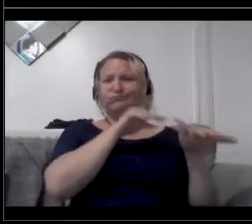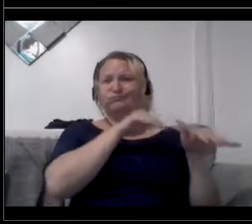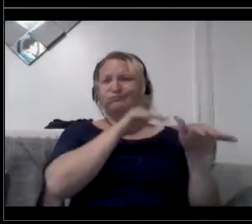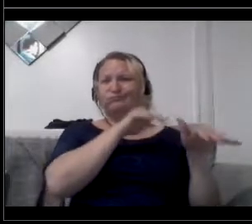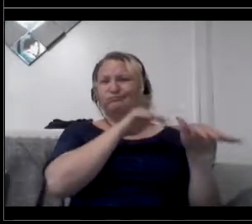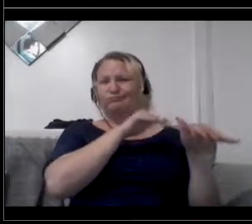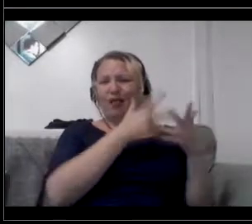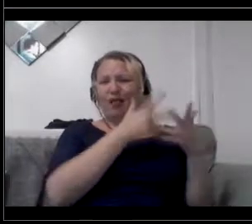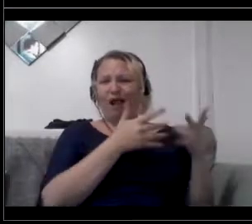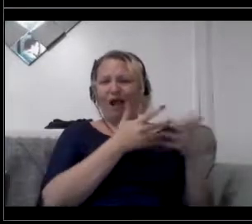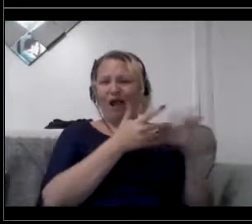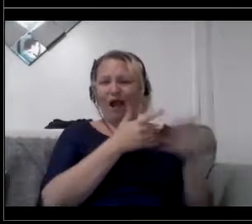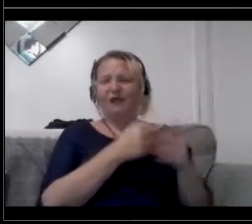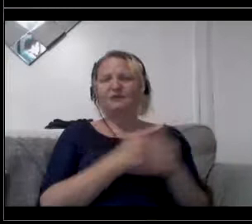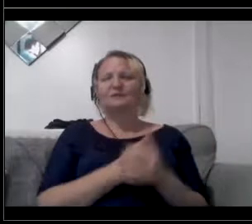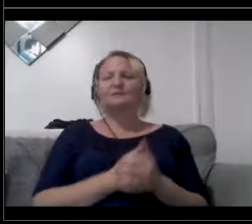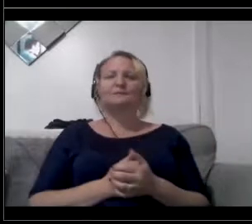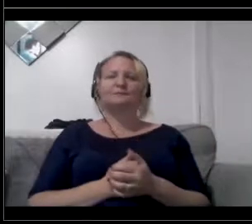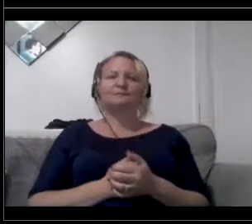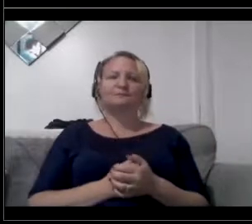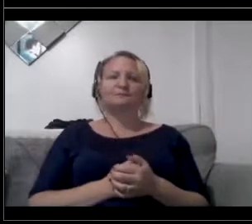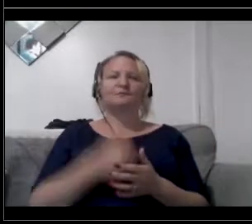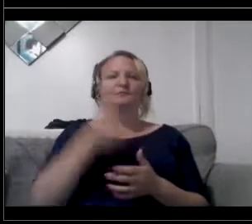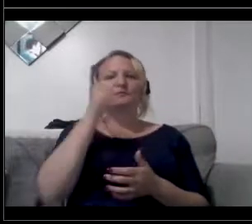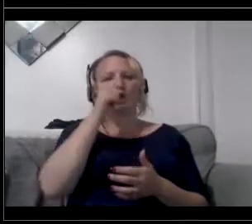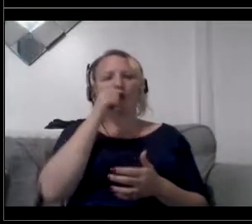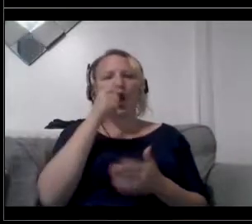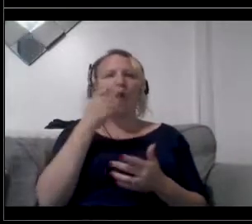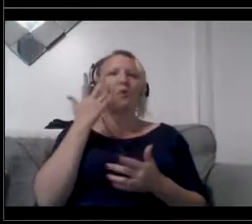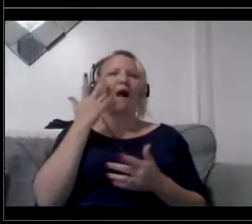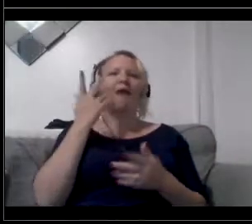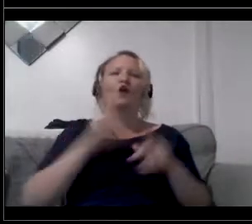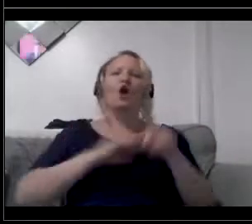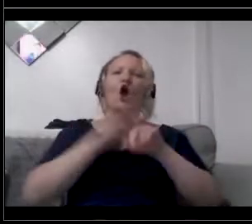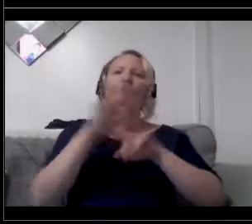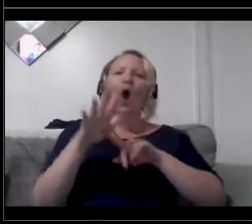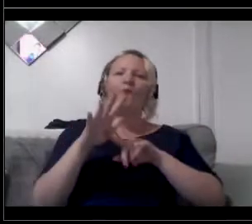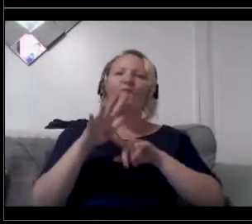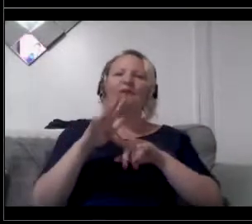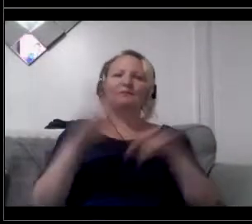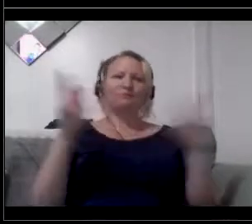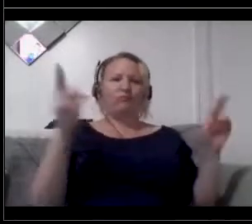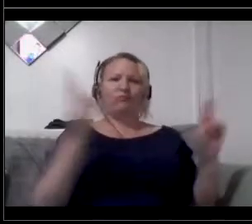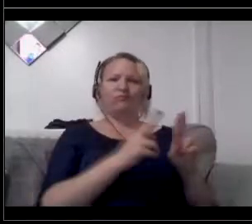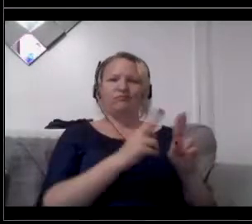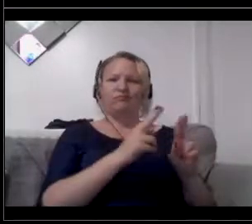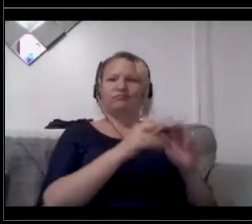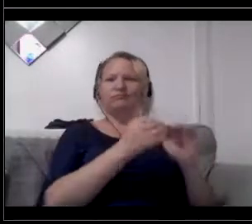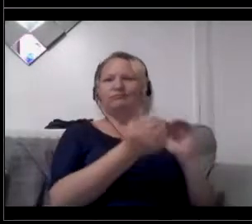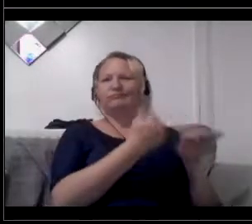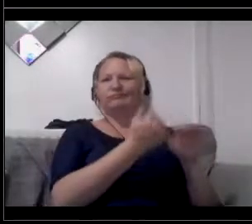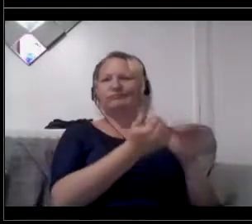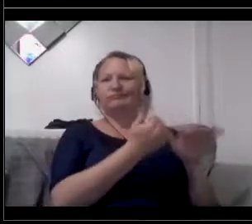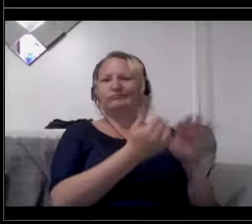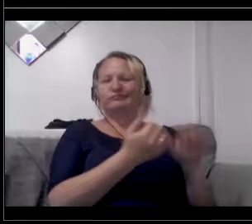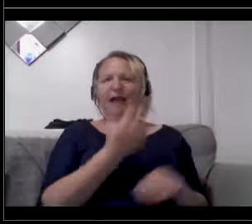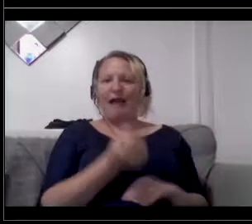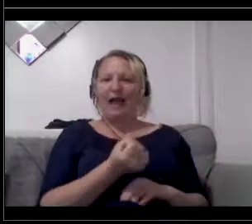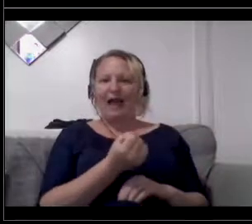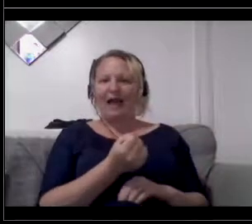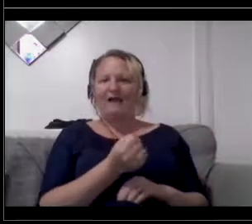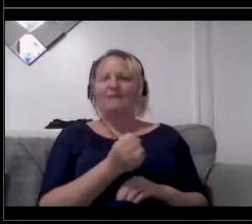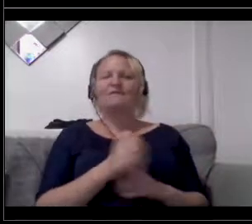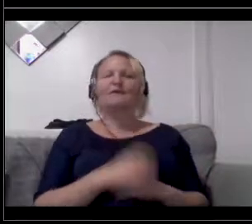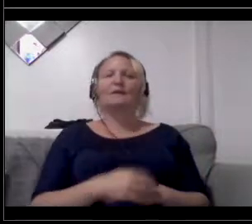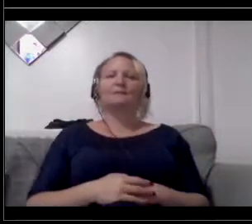generally declined quite significantly during COVID and the lockdowns that we saw. But it's also true that the